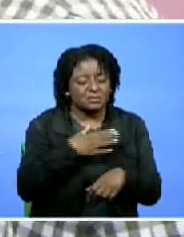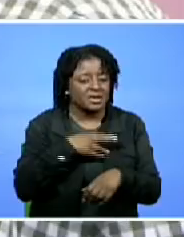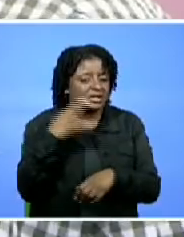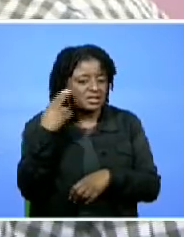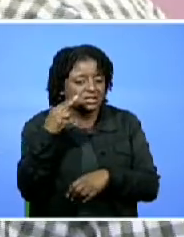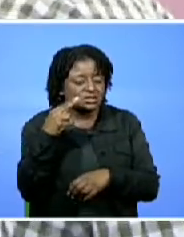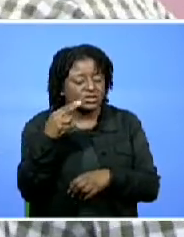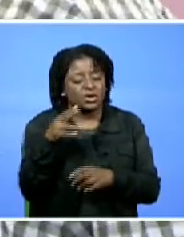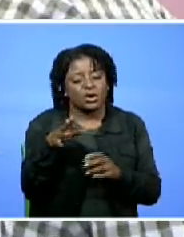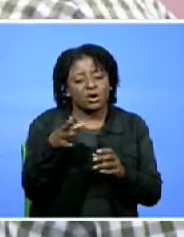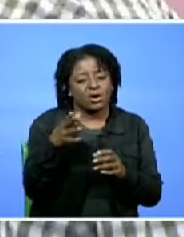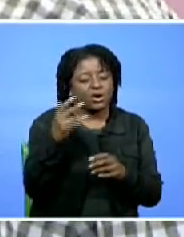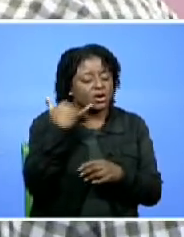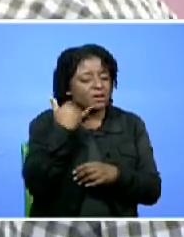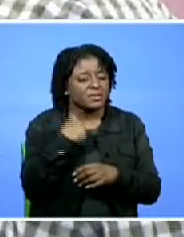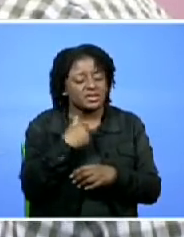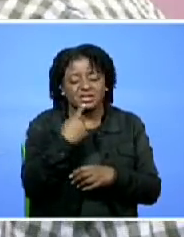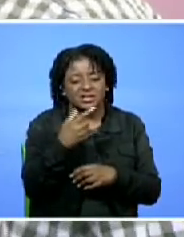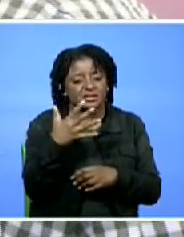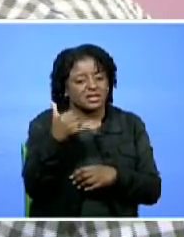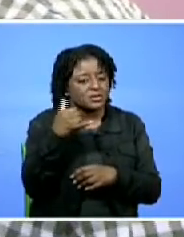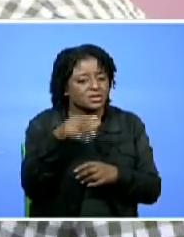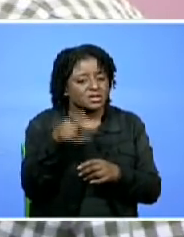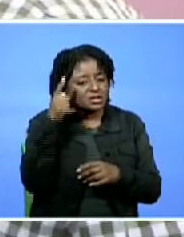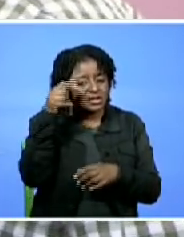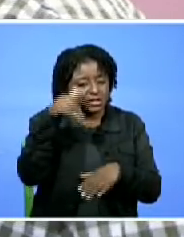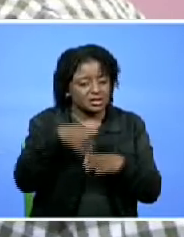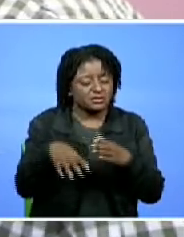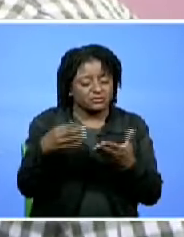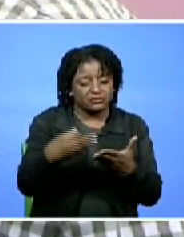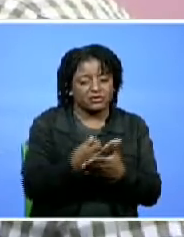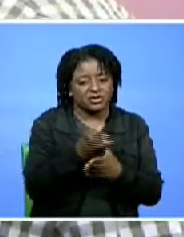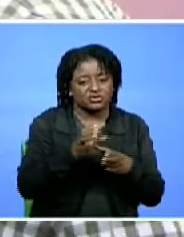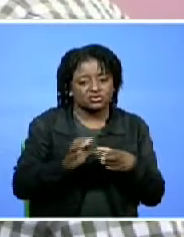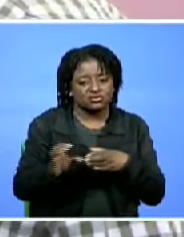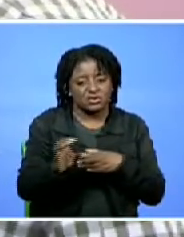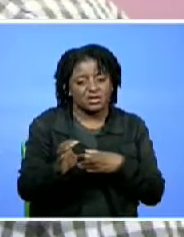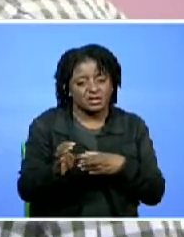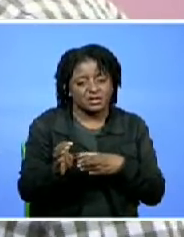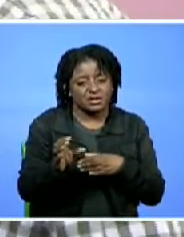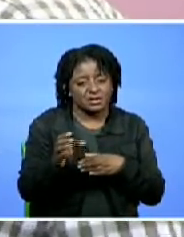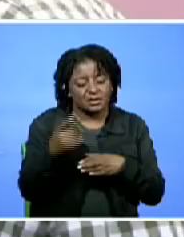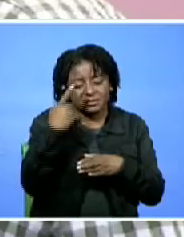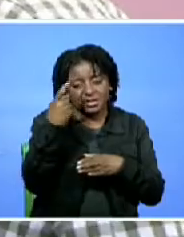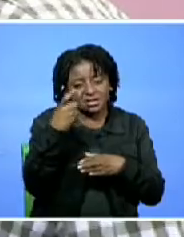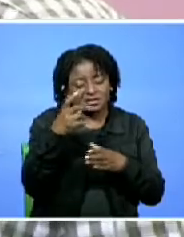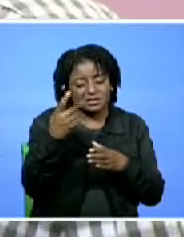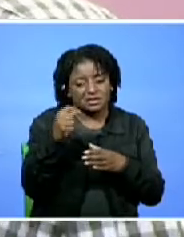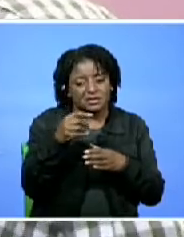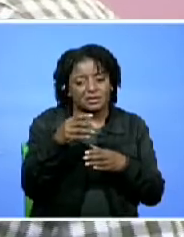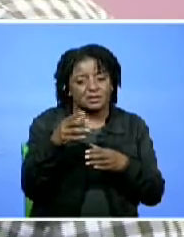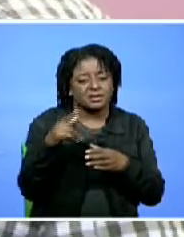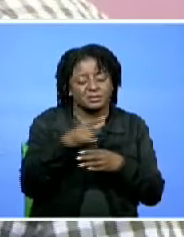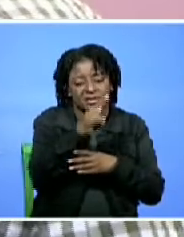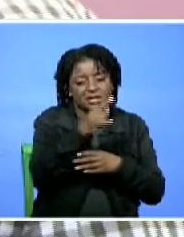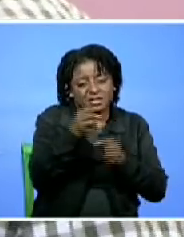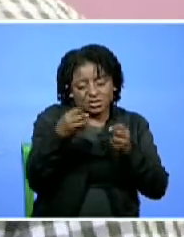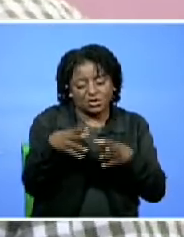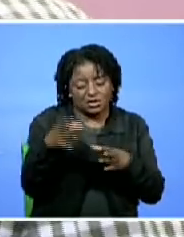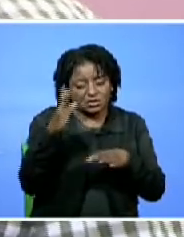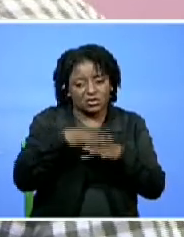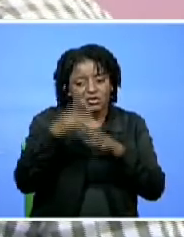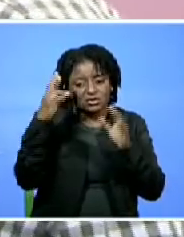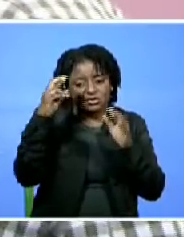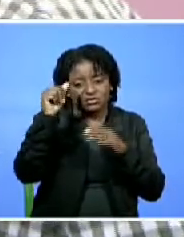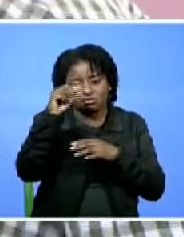called me, so they said they was going to check in the Fresh Creek because the plane had lost radar. Calling the Fresh Creek, South